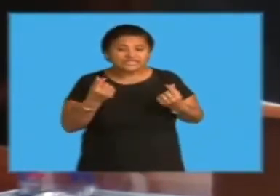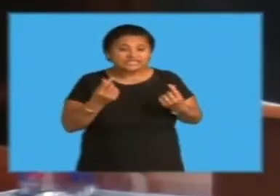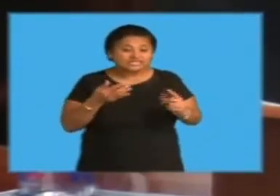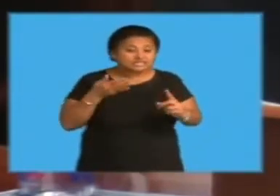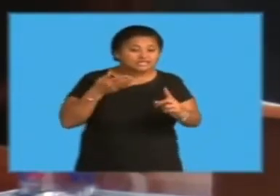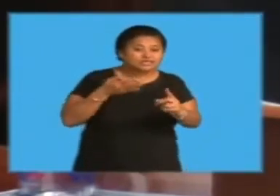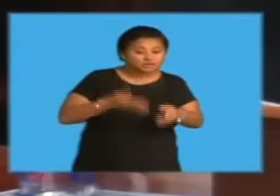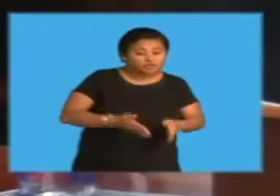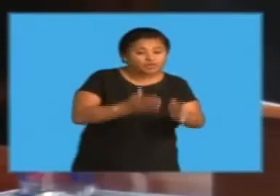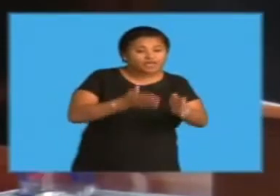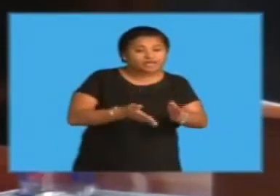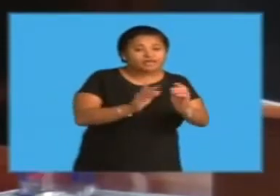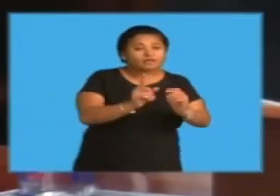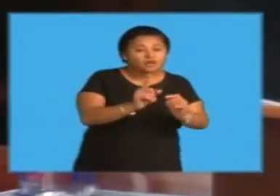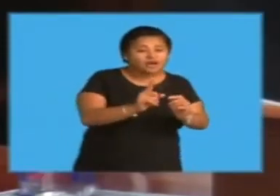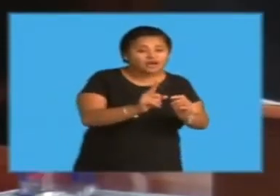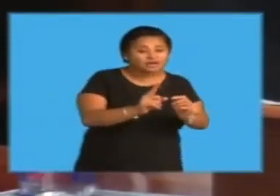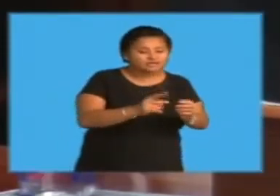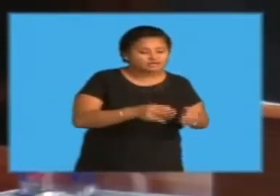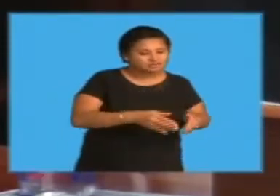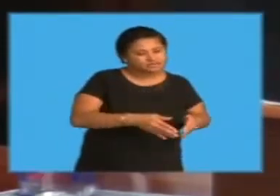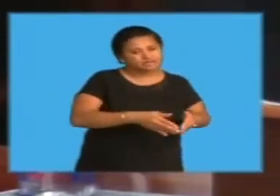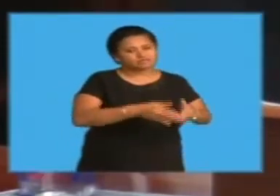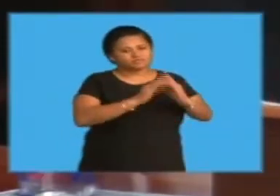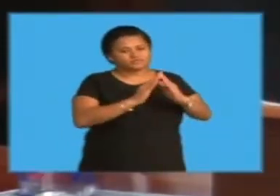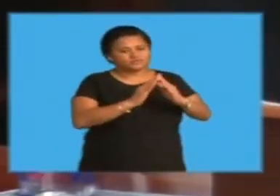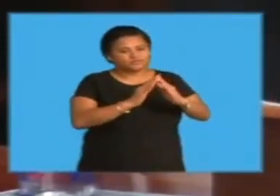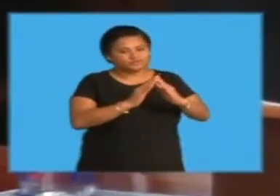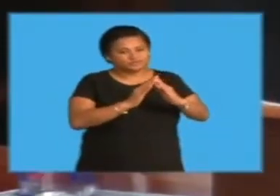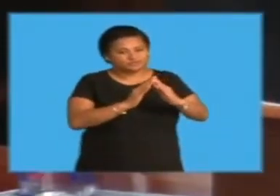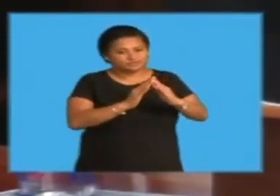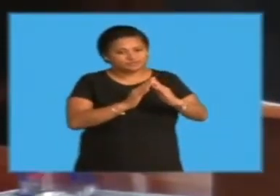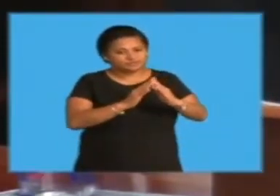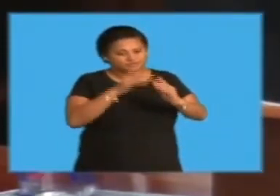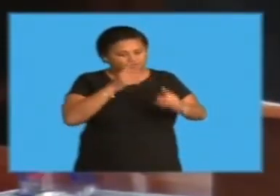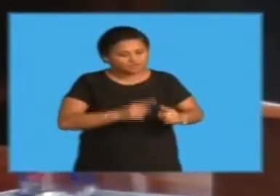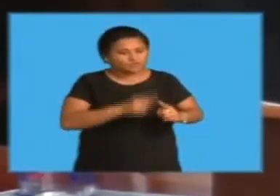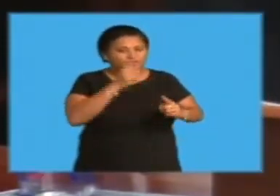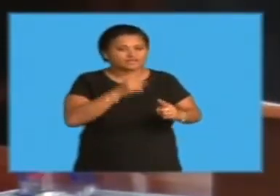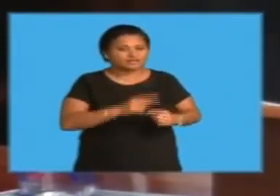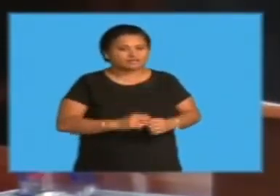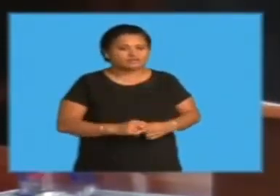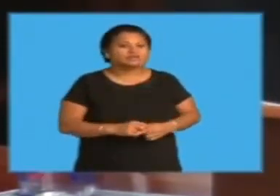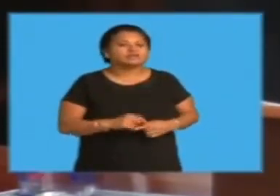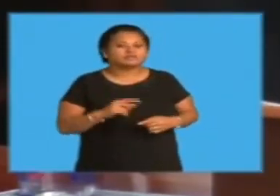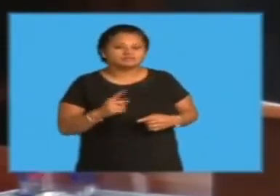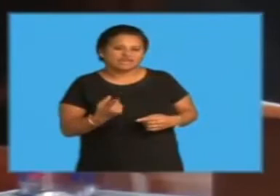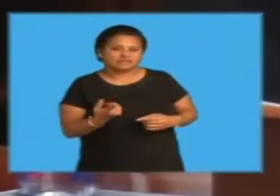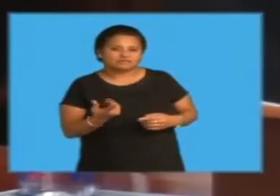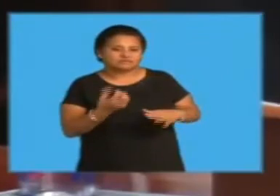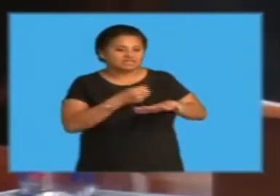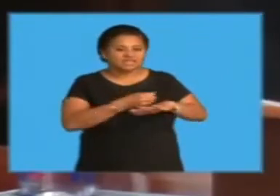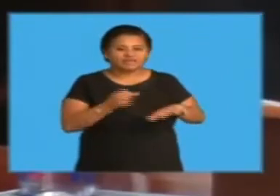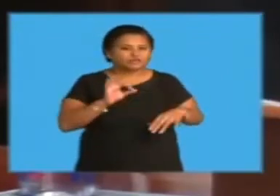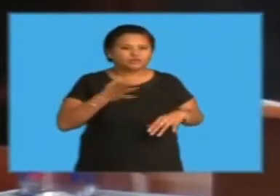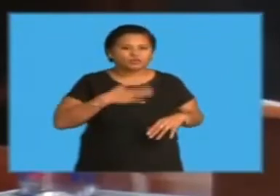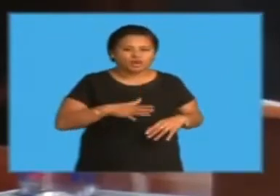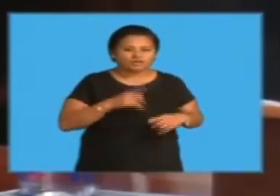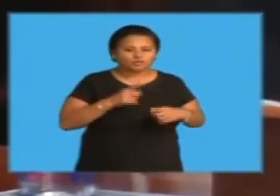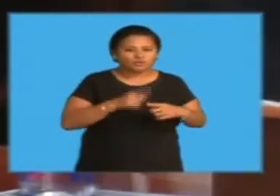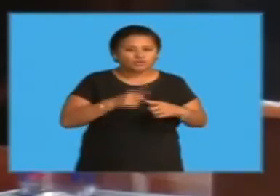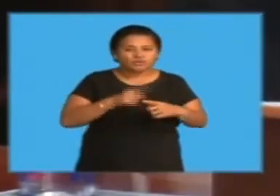quickly. Just get buildings back up as fast as we could. But it would be unwise for government to rush to another